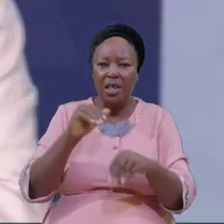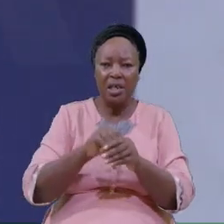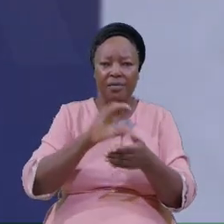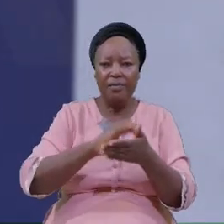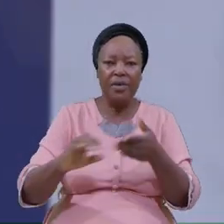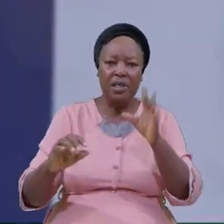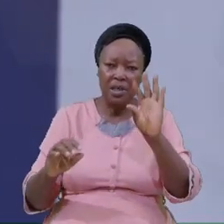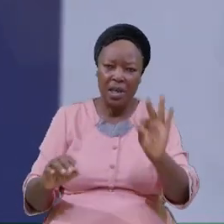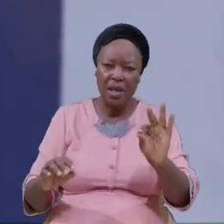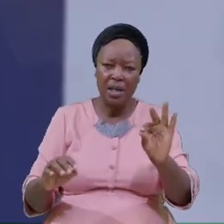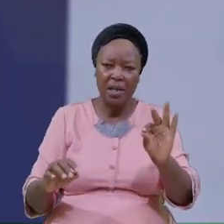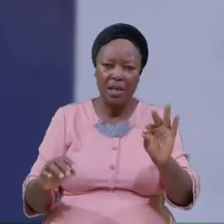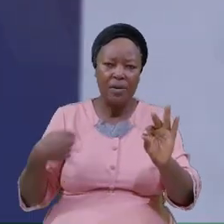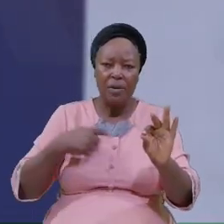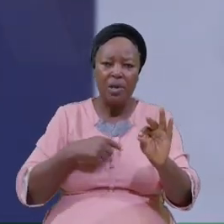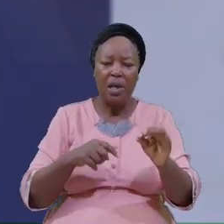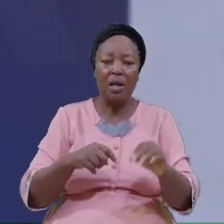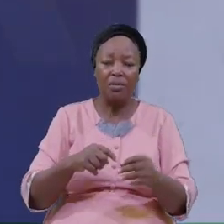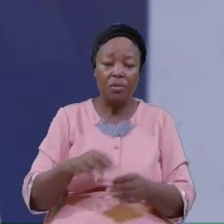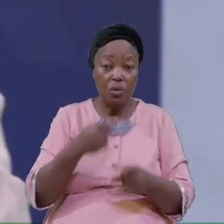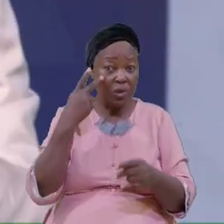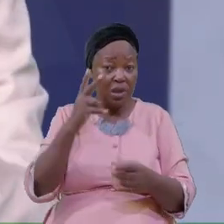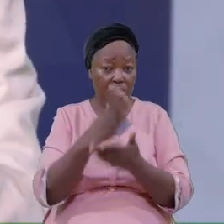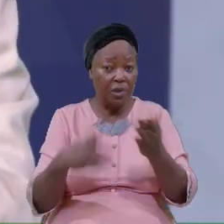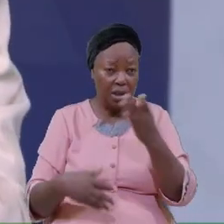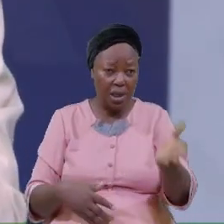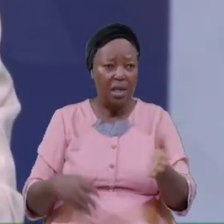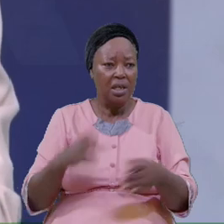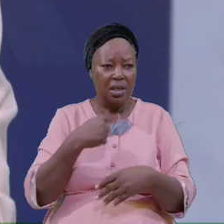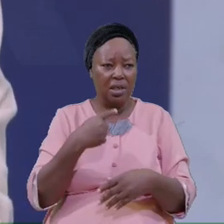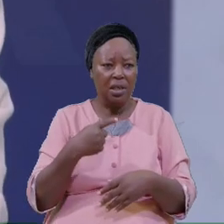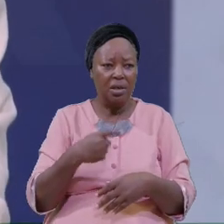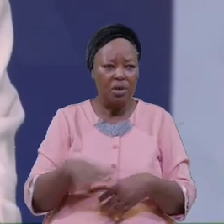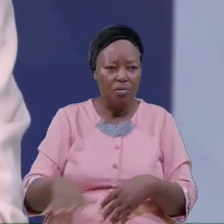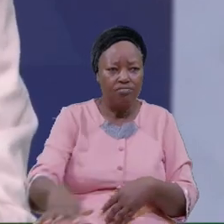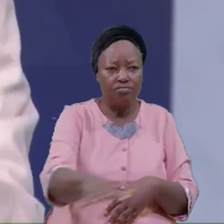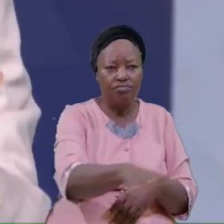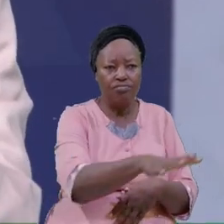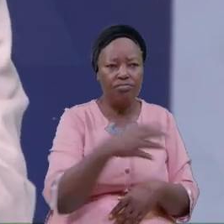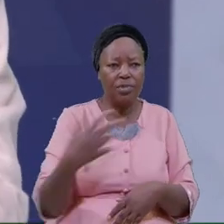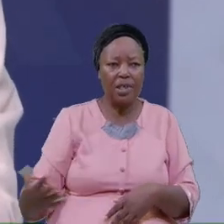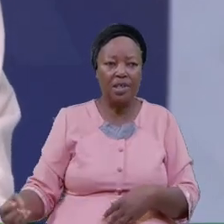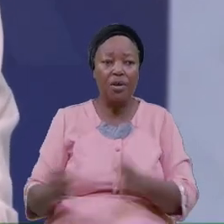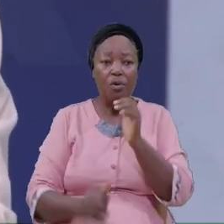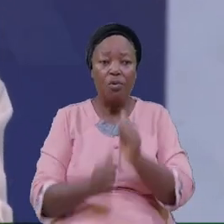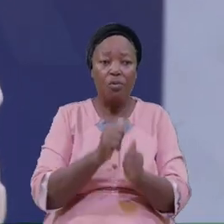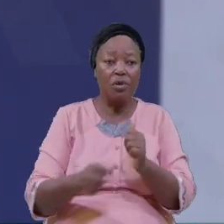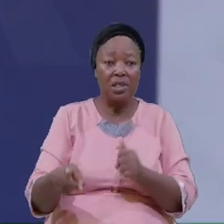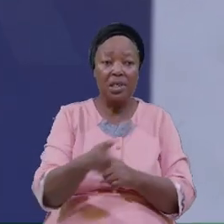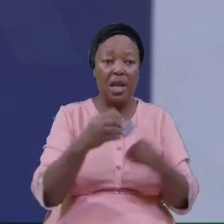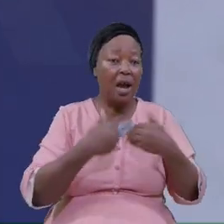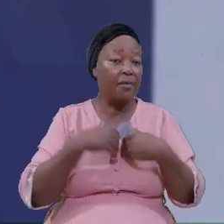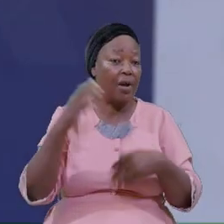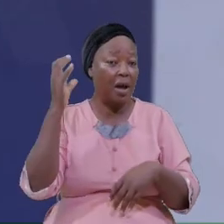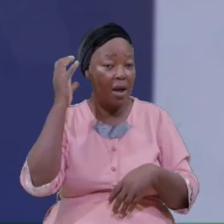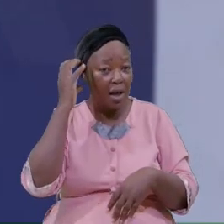we're pointing at something here. It says, those things which ye have heard